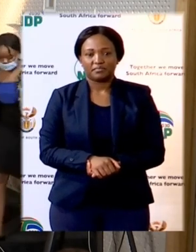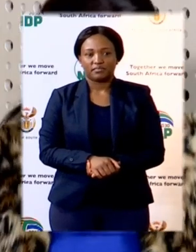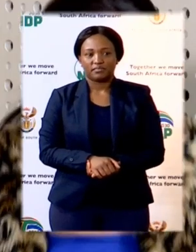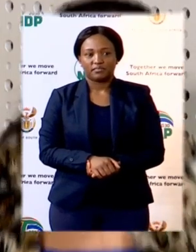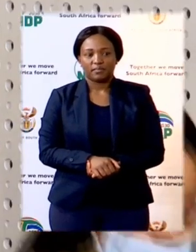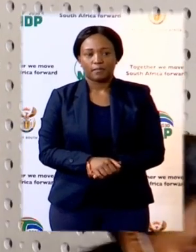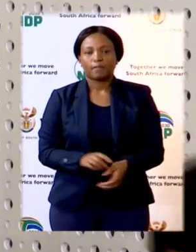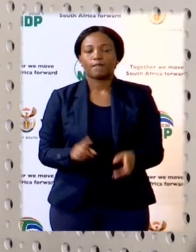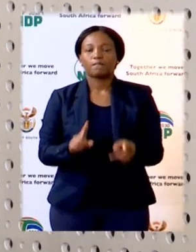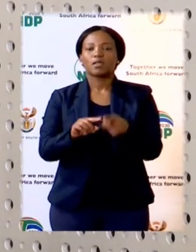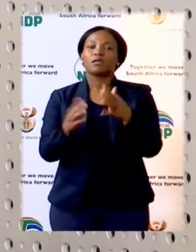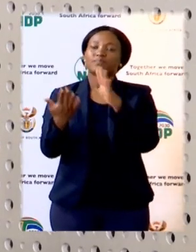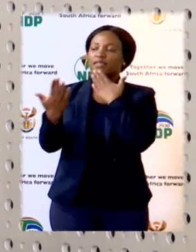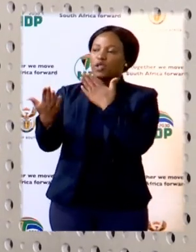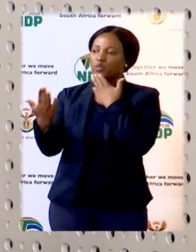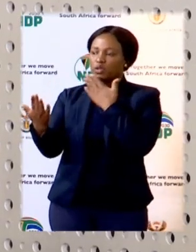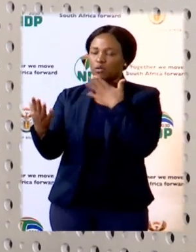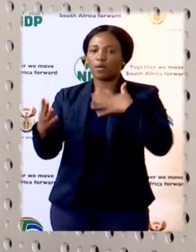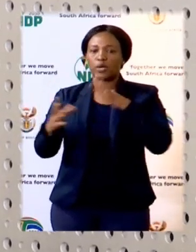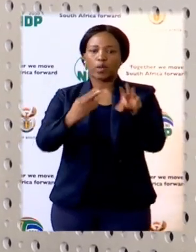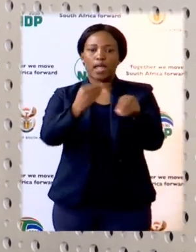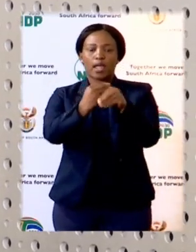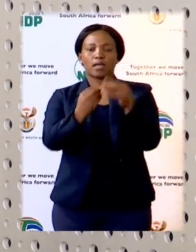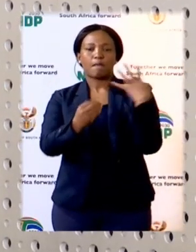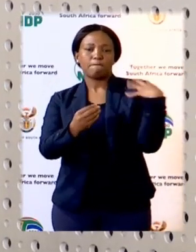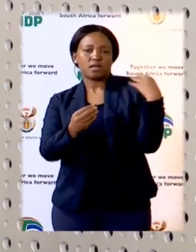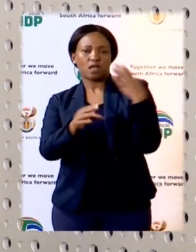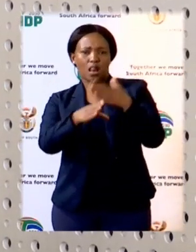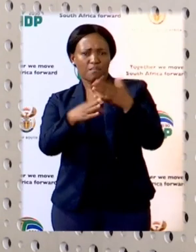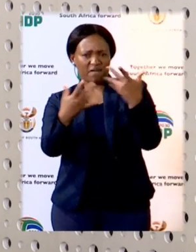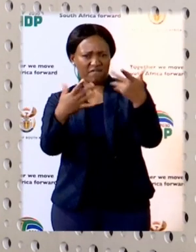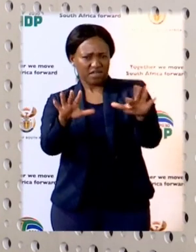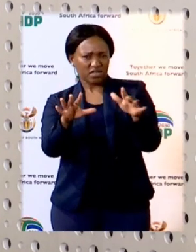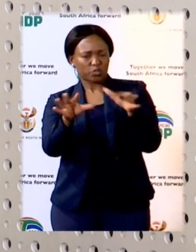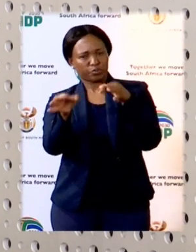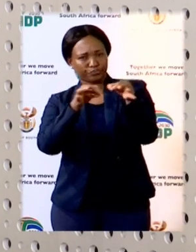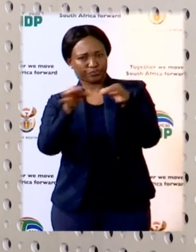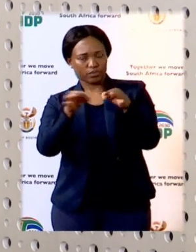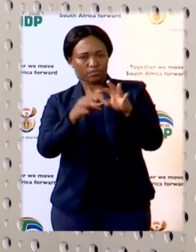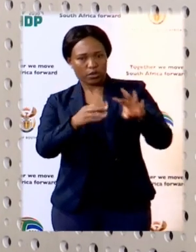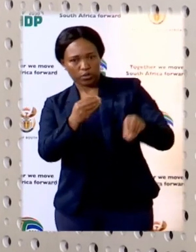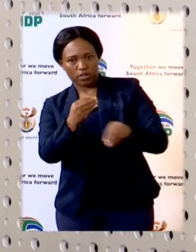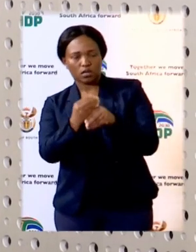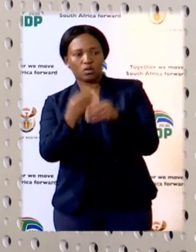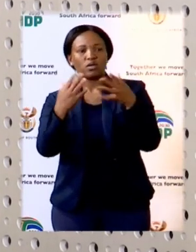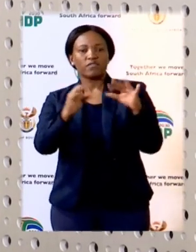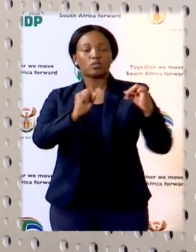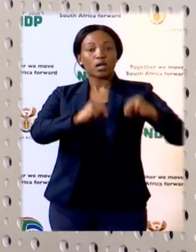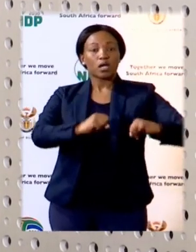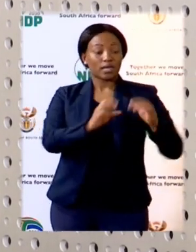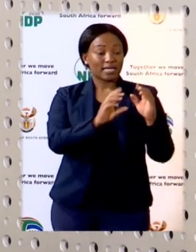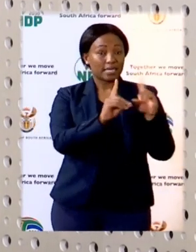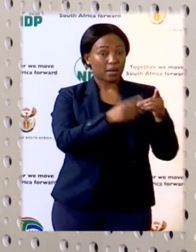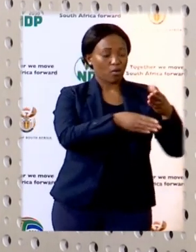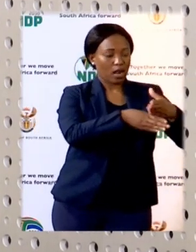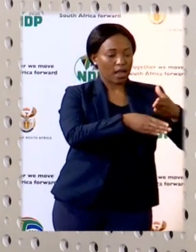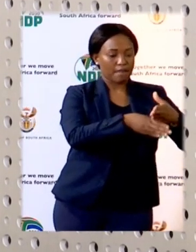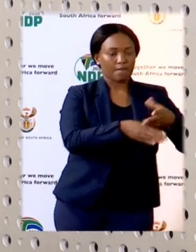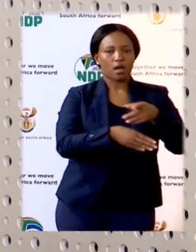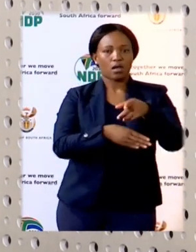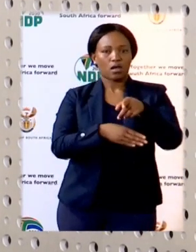Thank you. It's just to add on what Minister Ngesi has spoken about. We have agreed with the UIF and the Department of Labor that